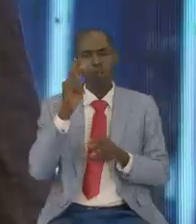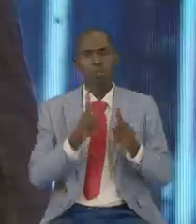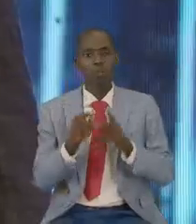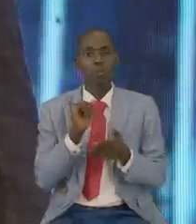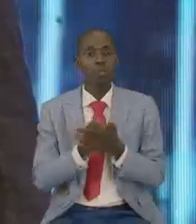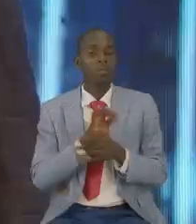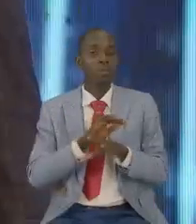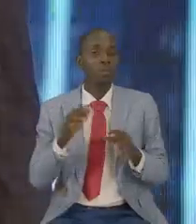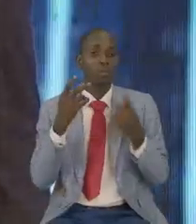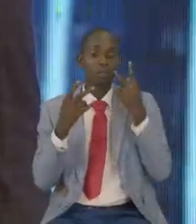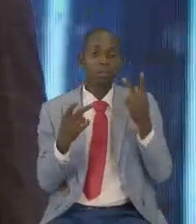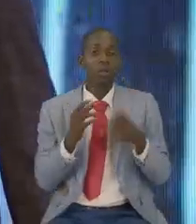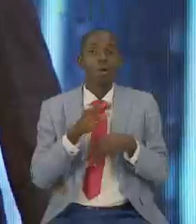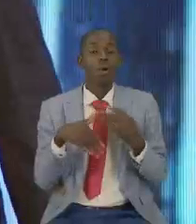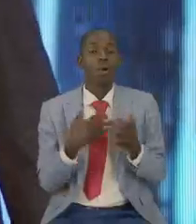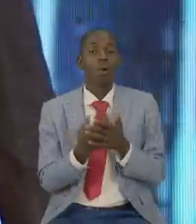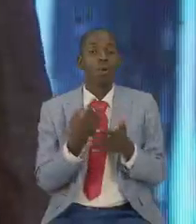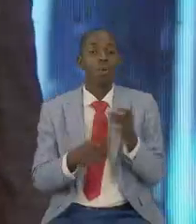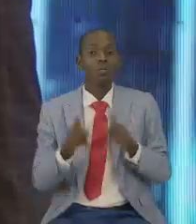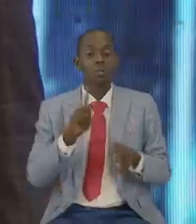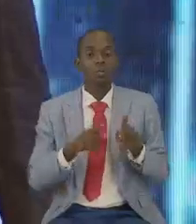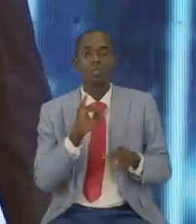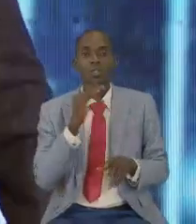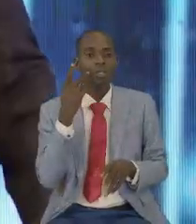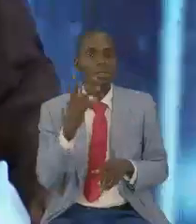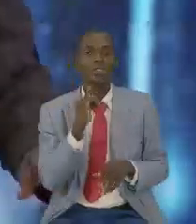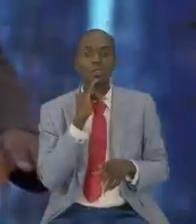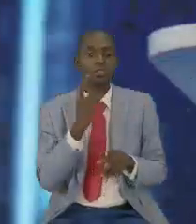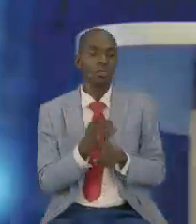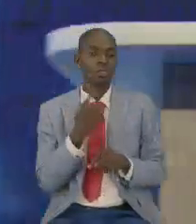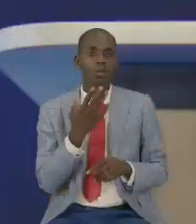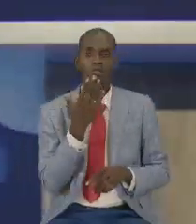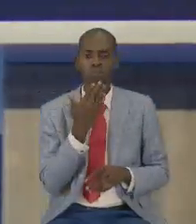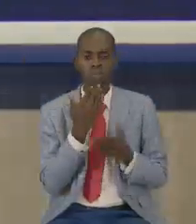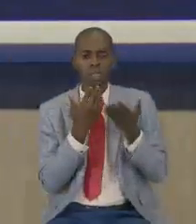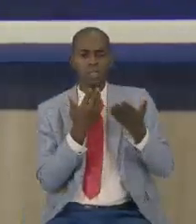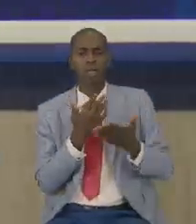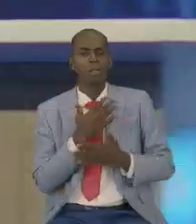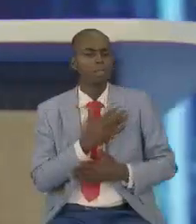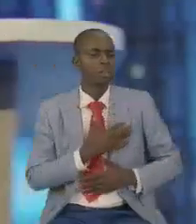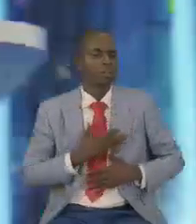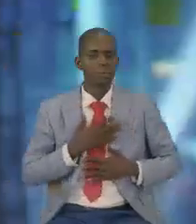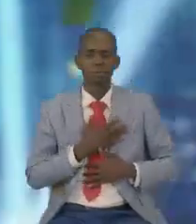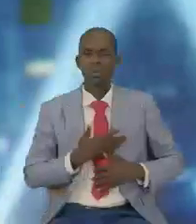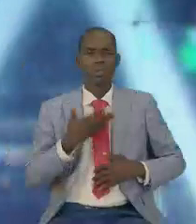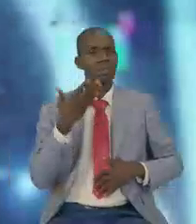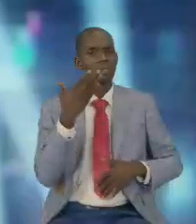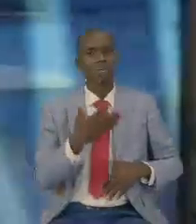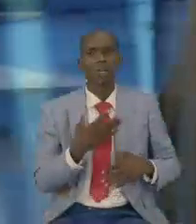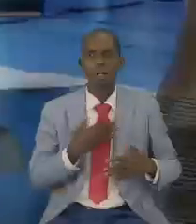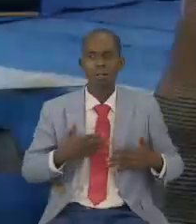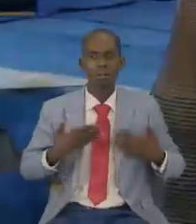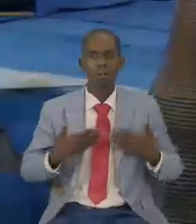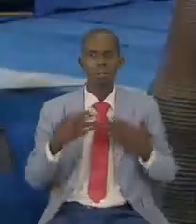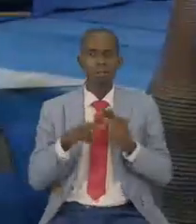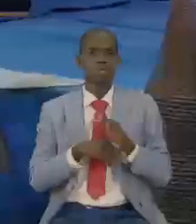sweetness there, there's pleasure there, there's excitement there, all they see, there's celebration there, and